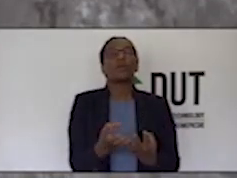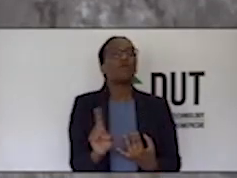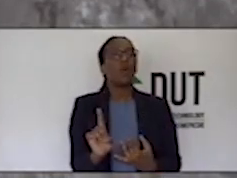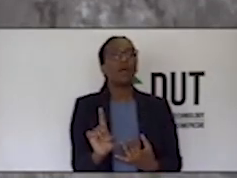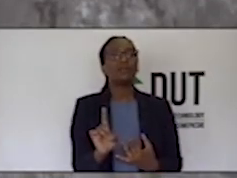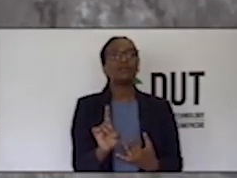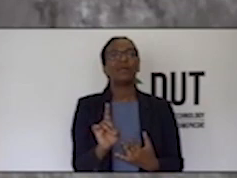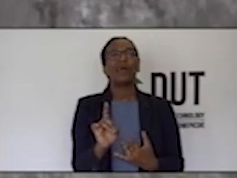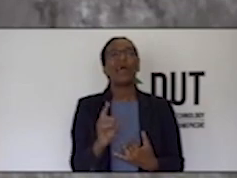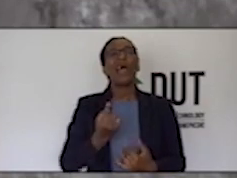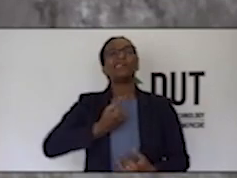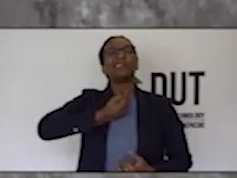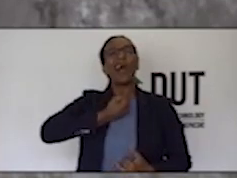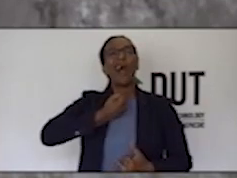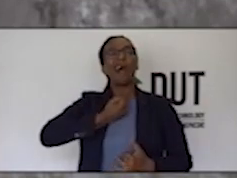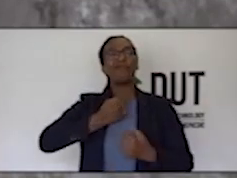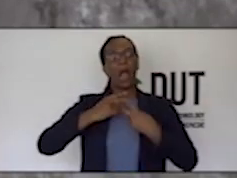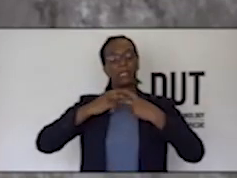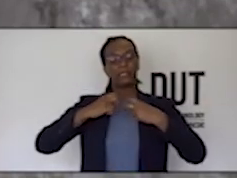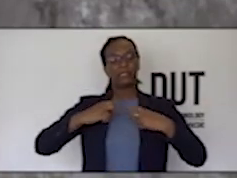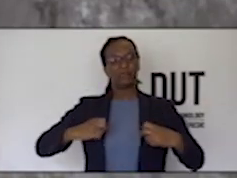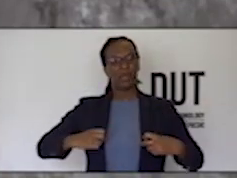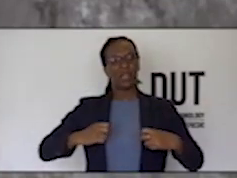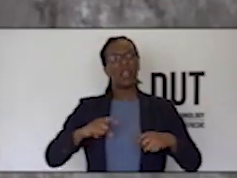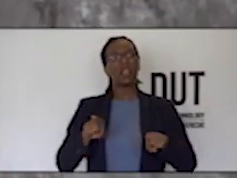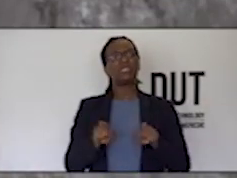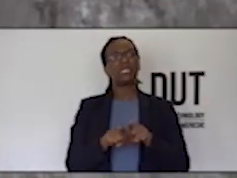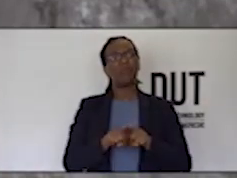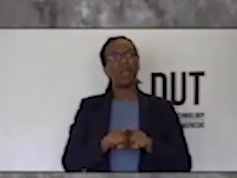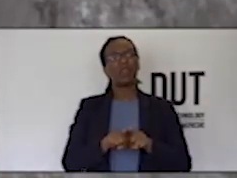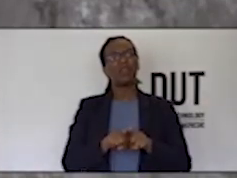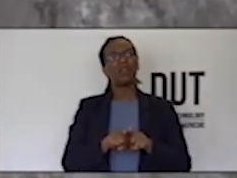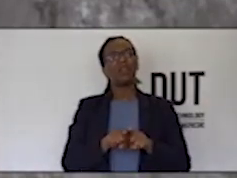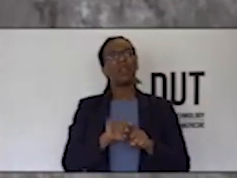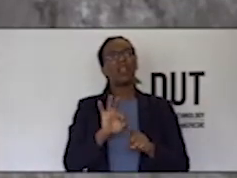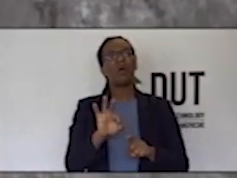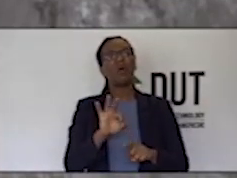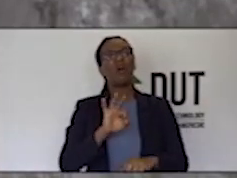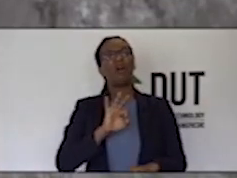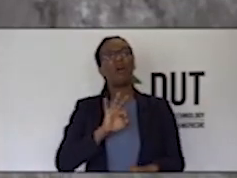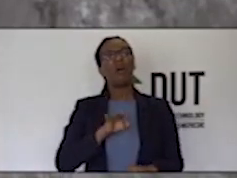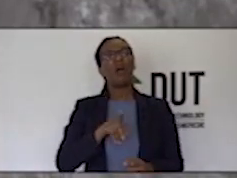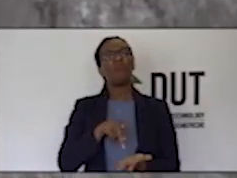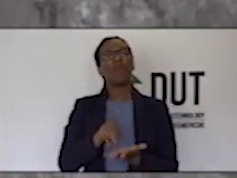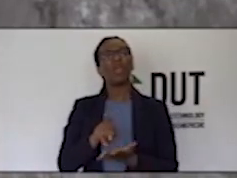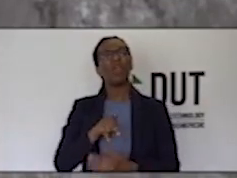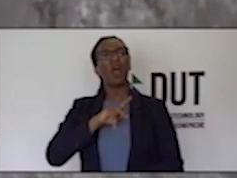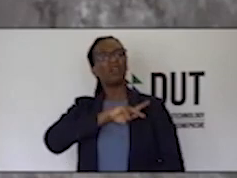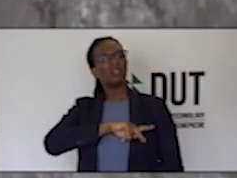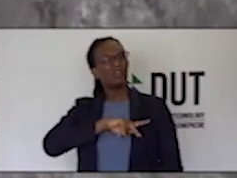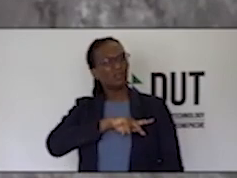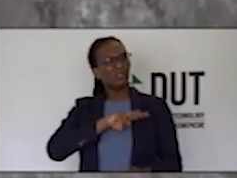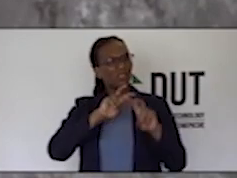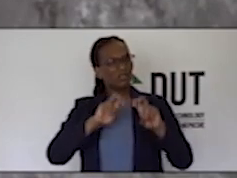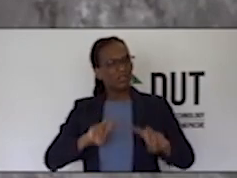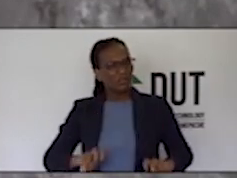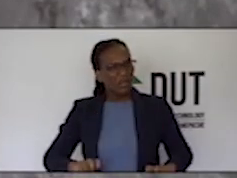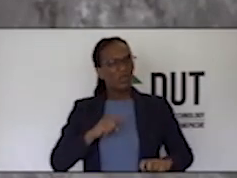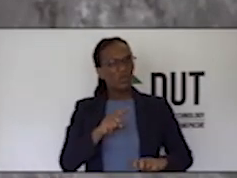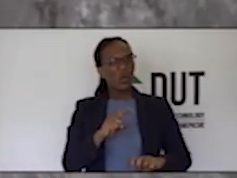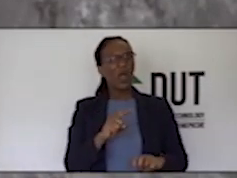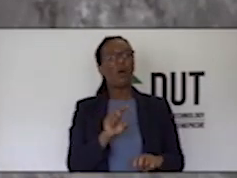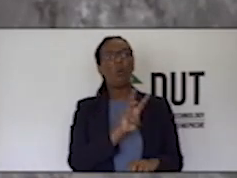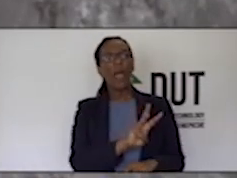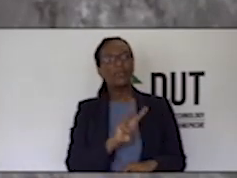a self-assessment that we call our PACE assessment. Our PACE assessment is a self-assessment that you can get it on our DUT